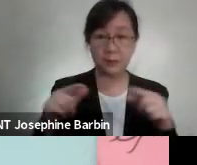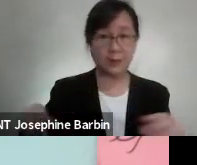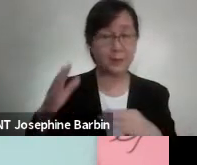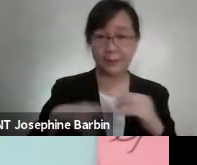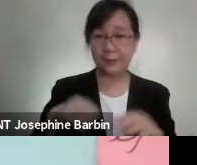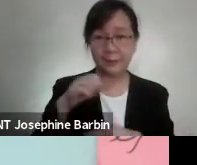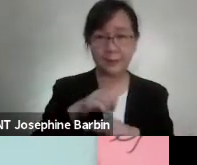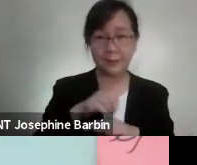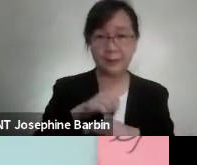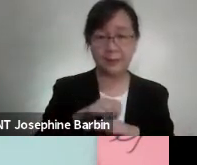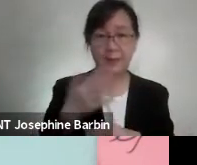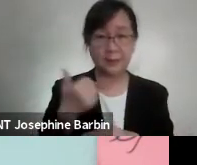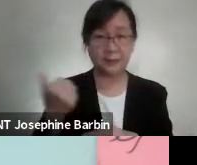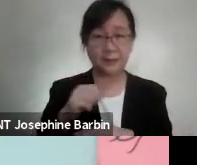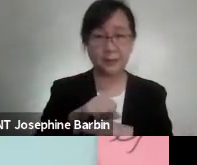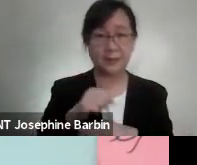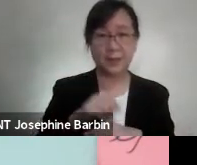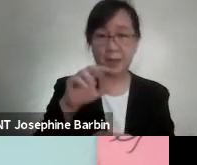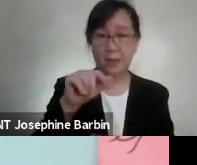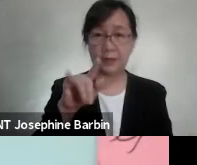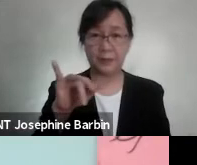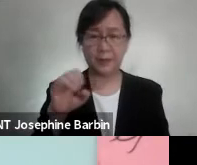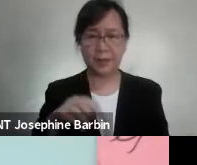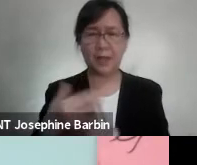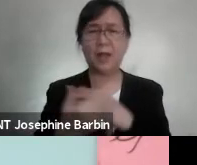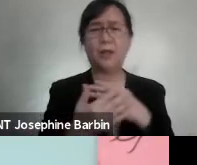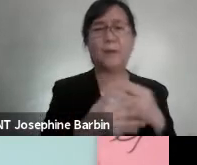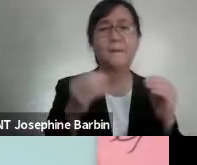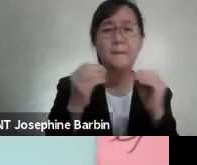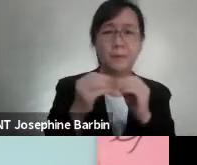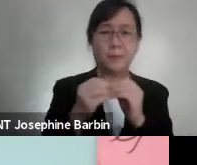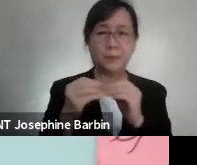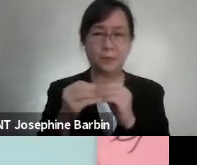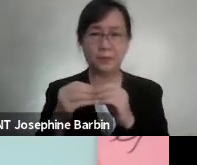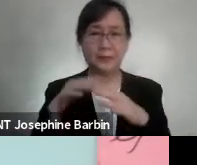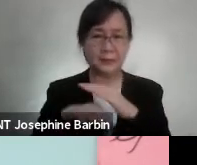English, such as Arabic, they're calling for more accessible and